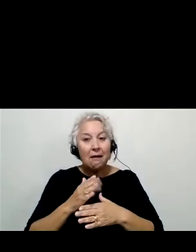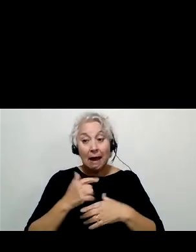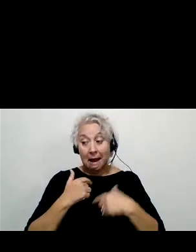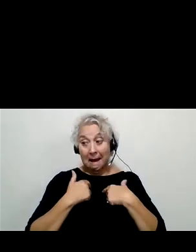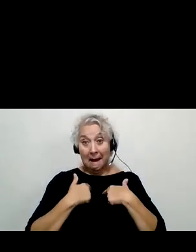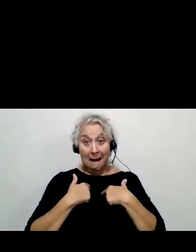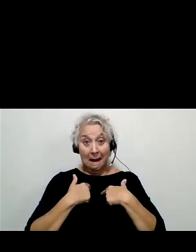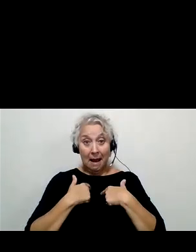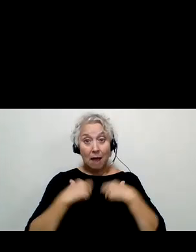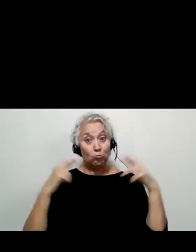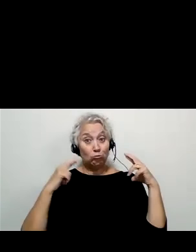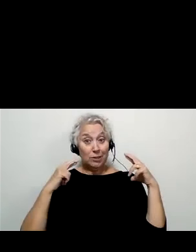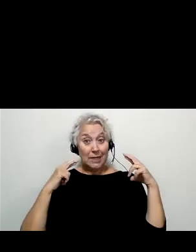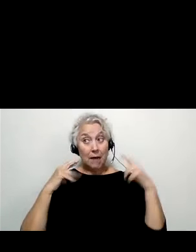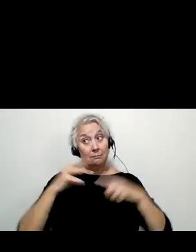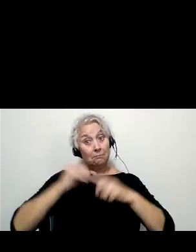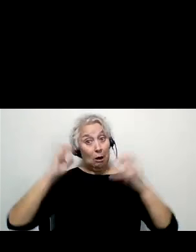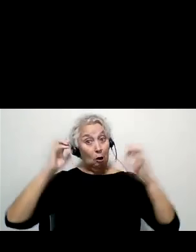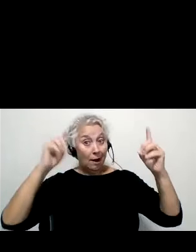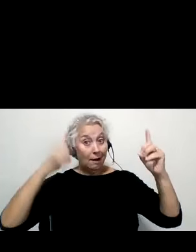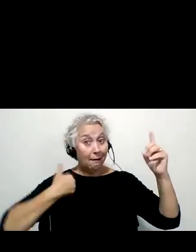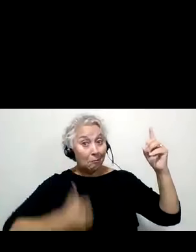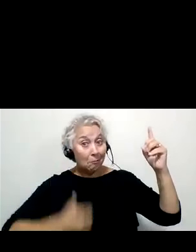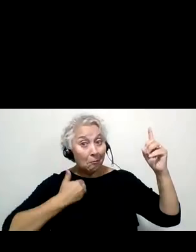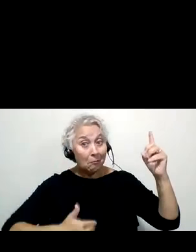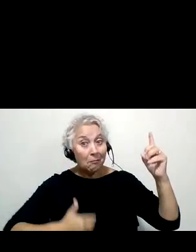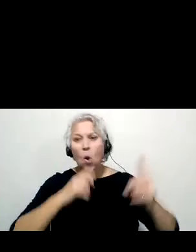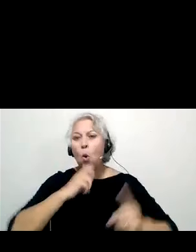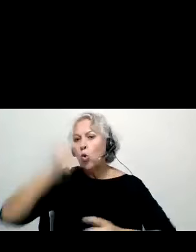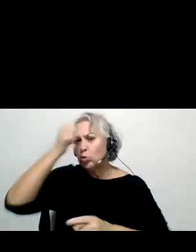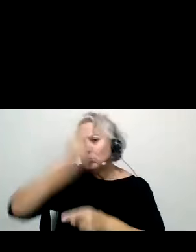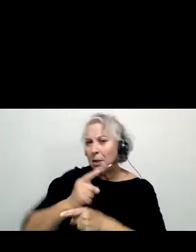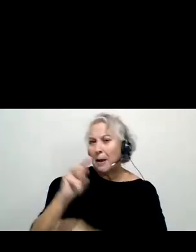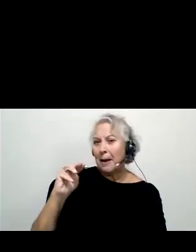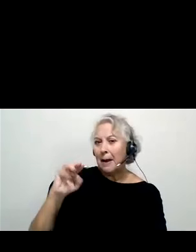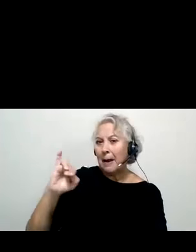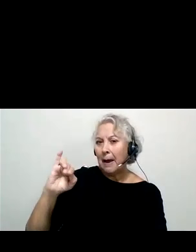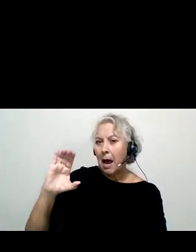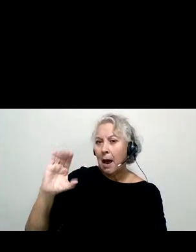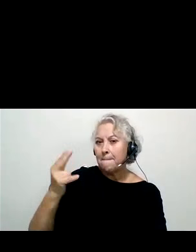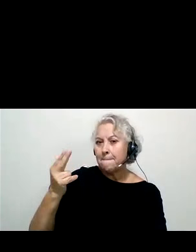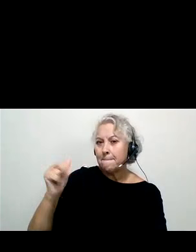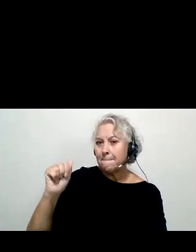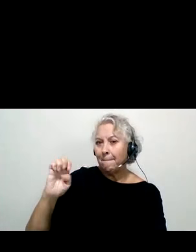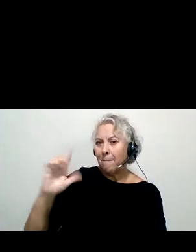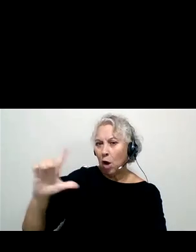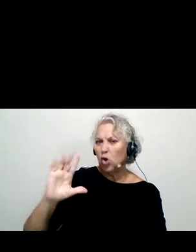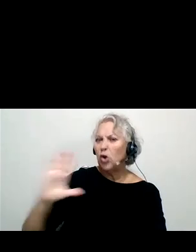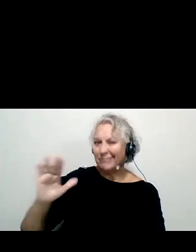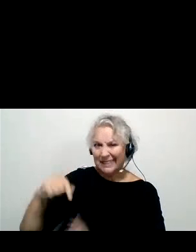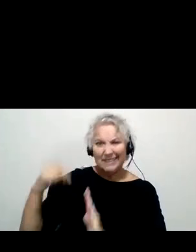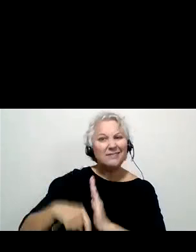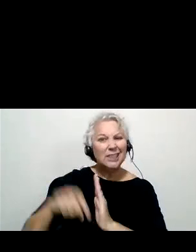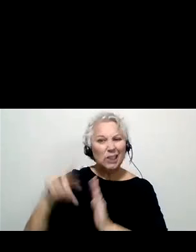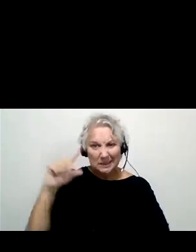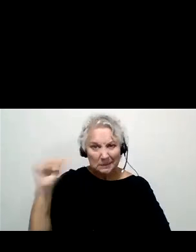a retired teacher or special ed teacher, but I also have an older brother, Michael, who has severe disabilities. And one of